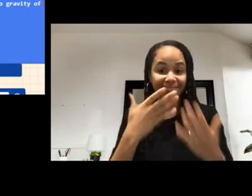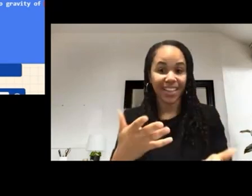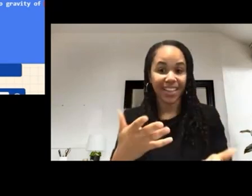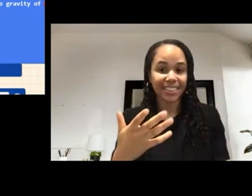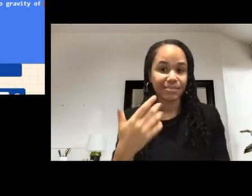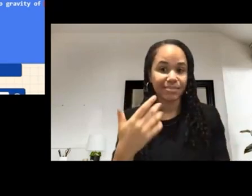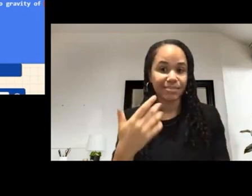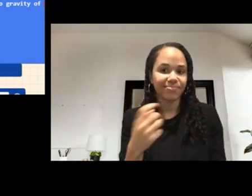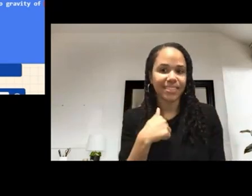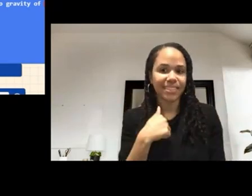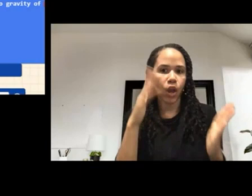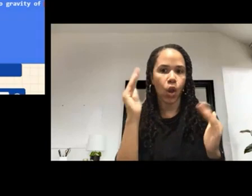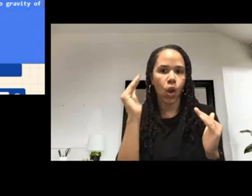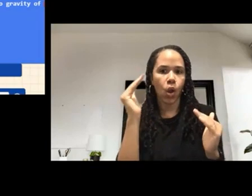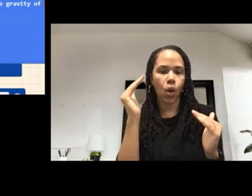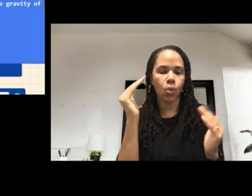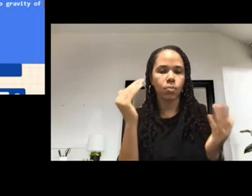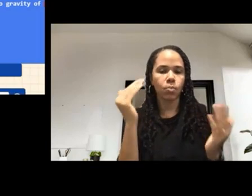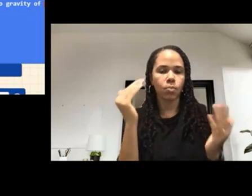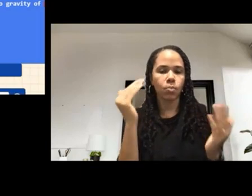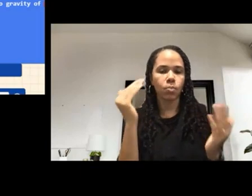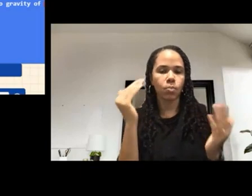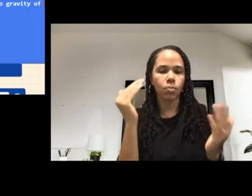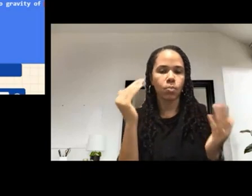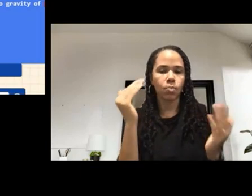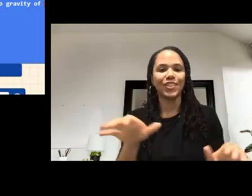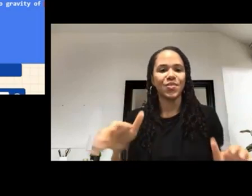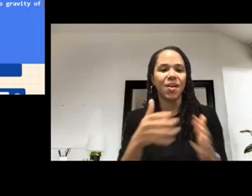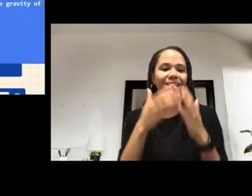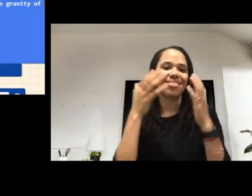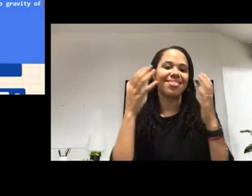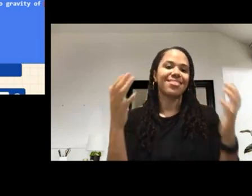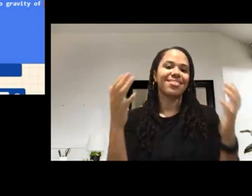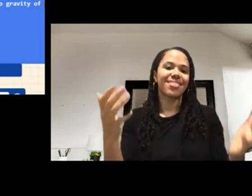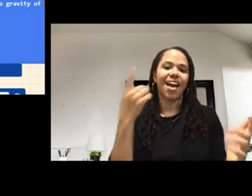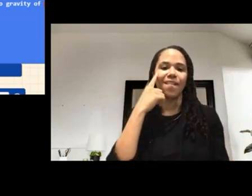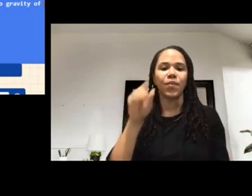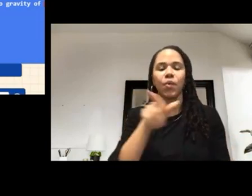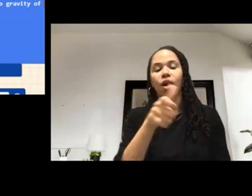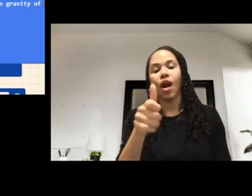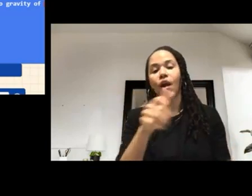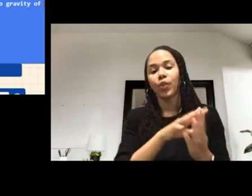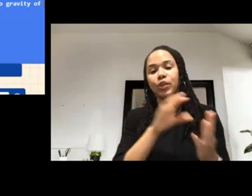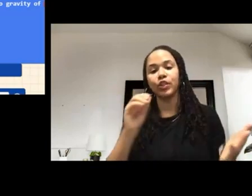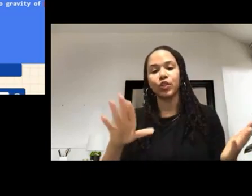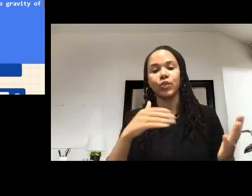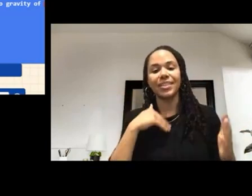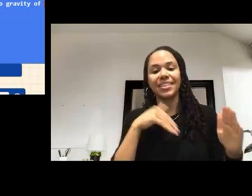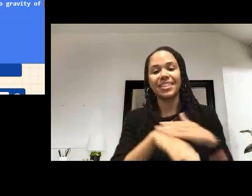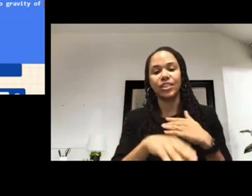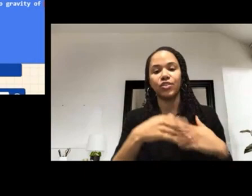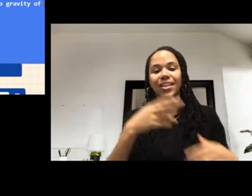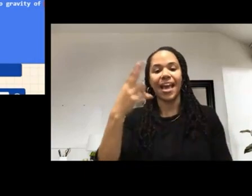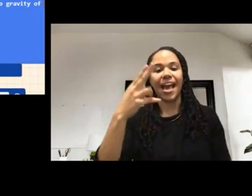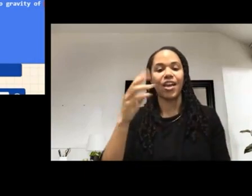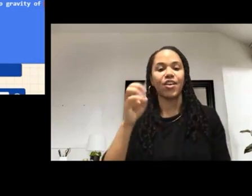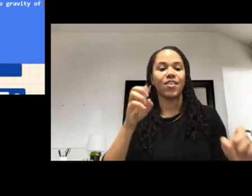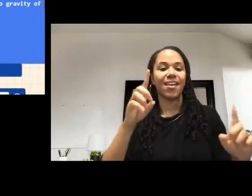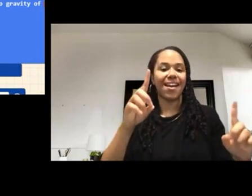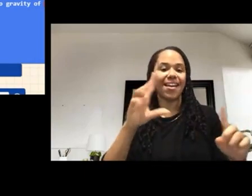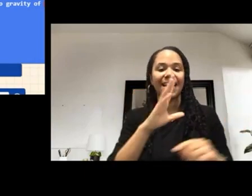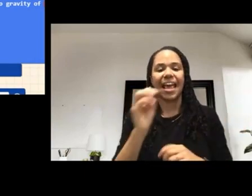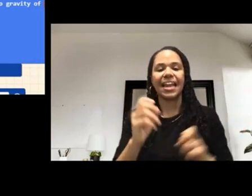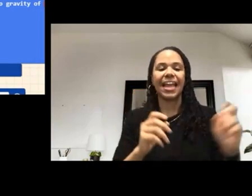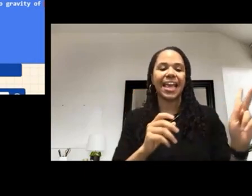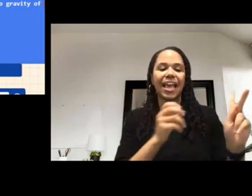hope we can do a lot for other students coming into higher ed as well as K through 12.